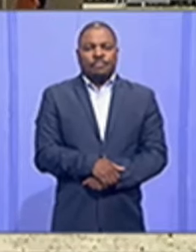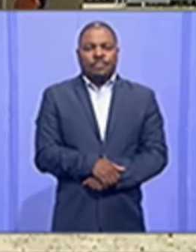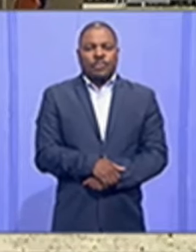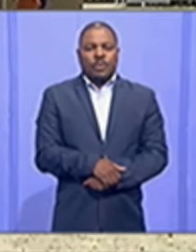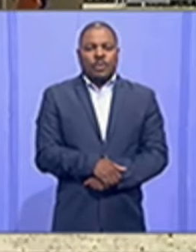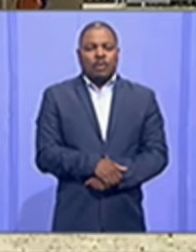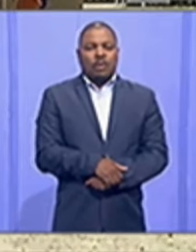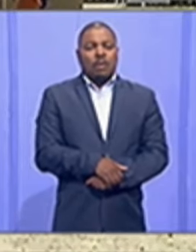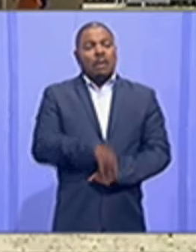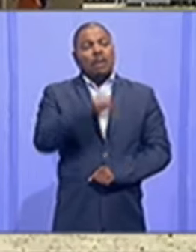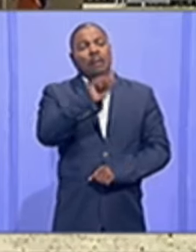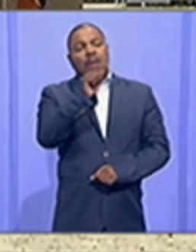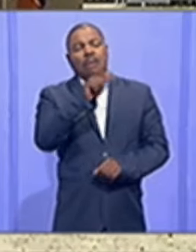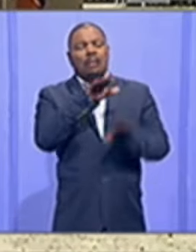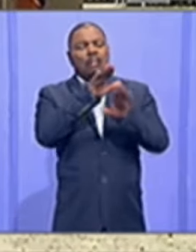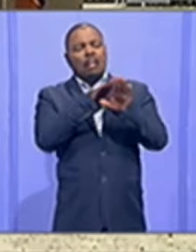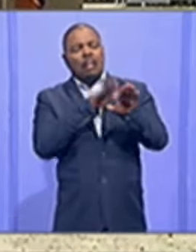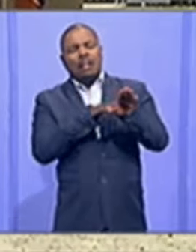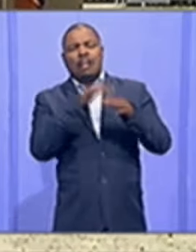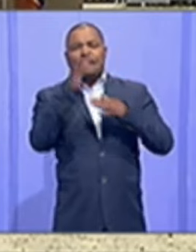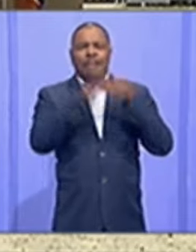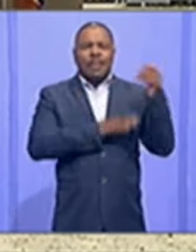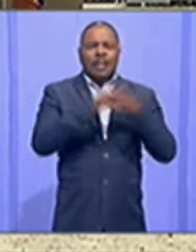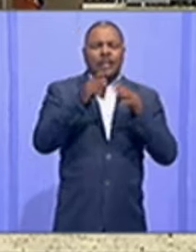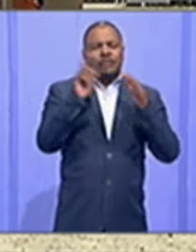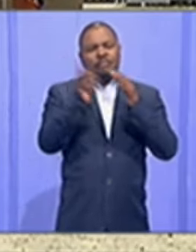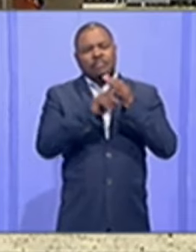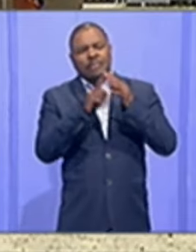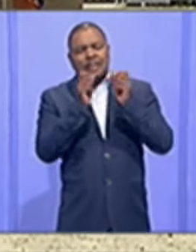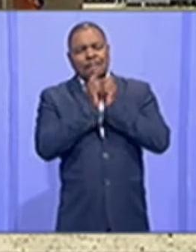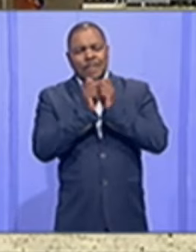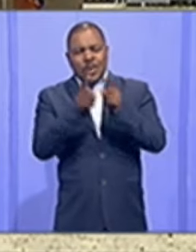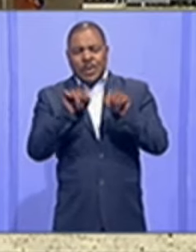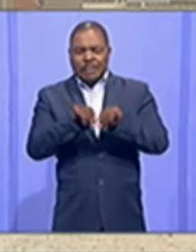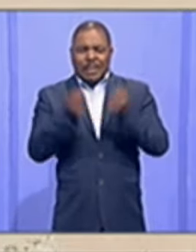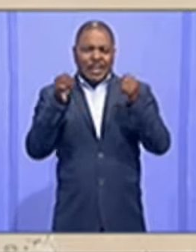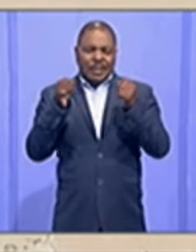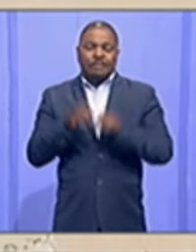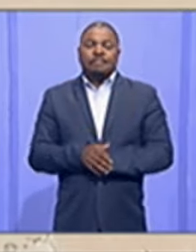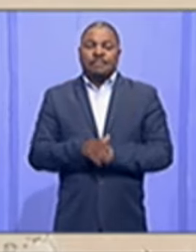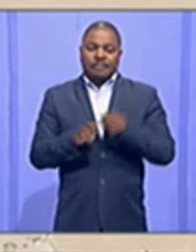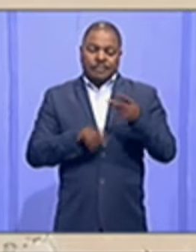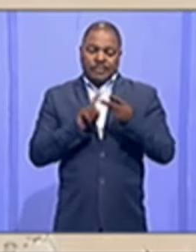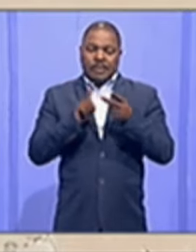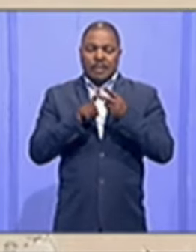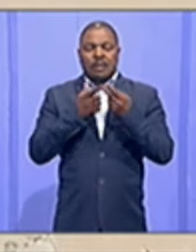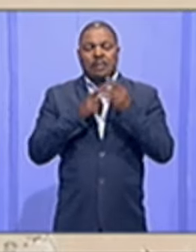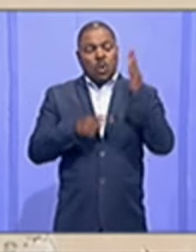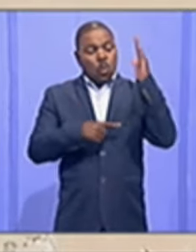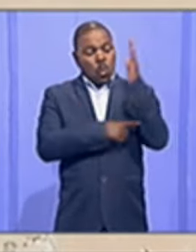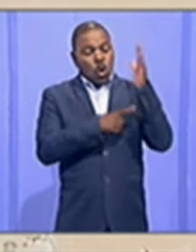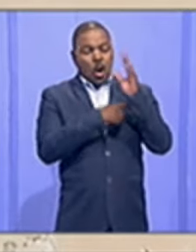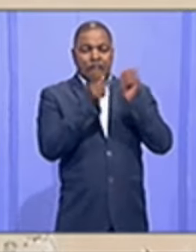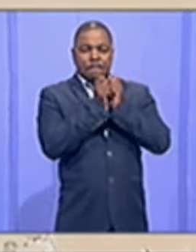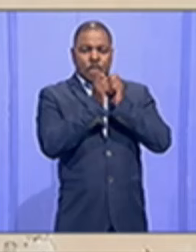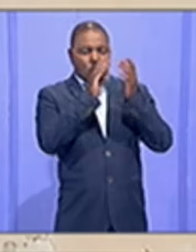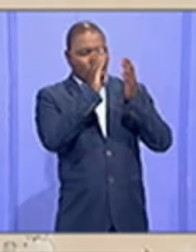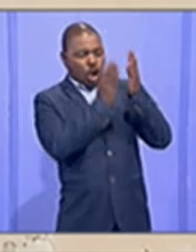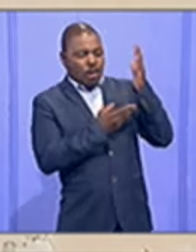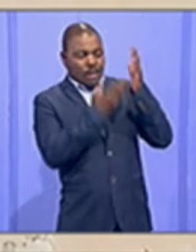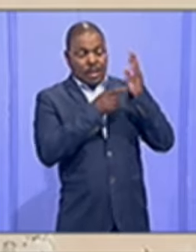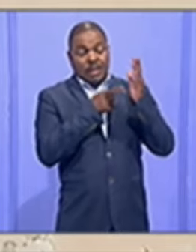Go senyega ga dikago go akaretsa matlhaba phefo a thubegileng le mabota a phanyegileng go kotsi thata